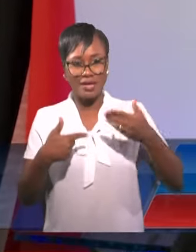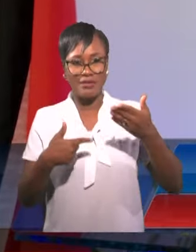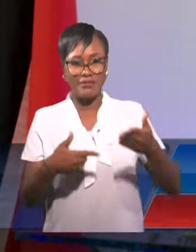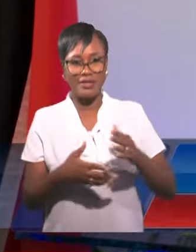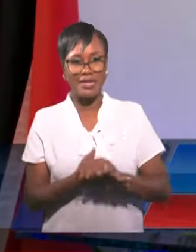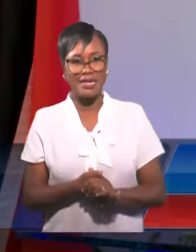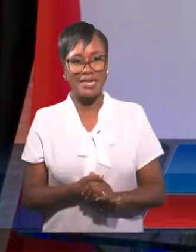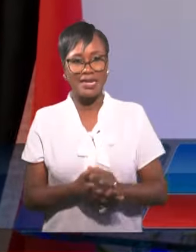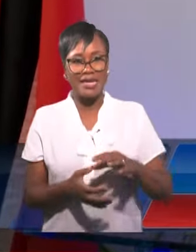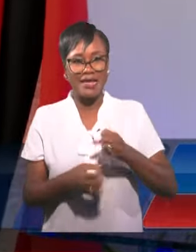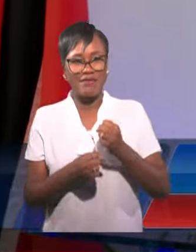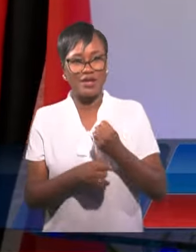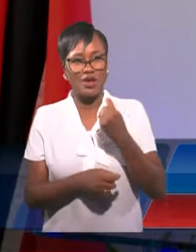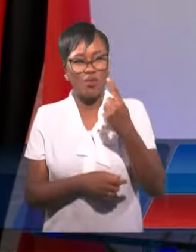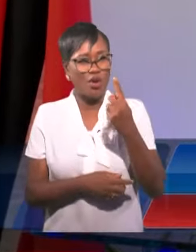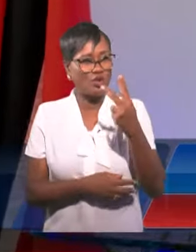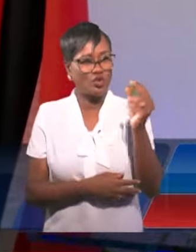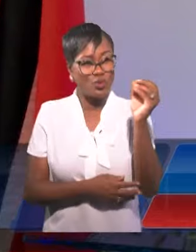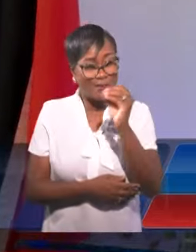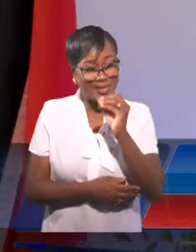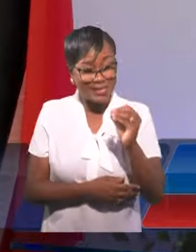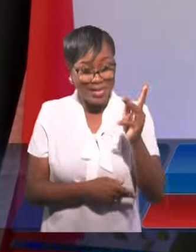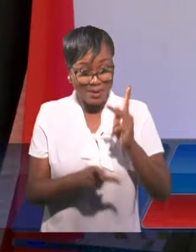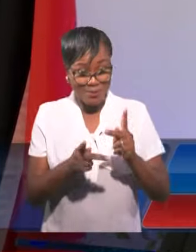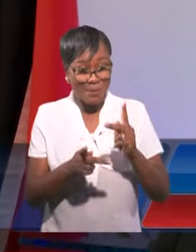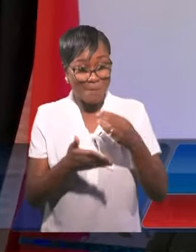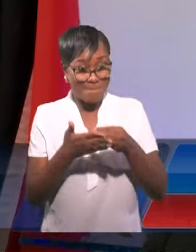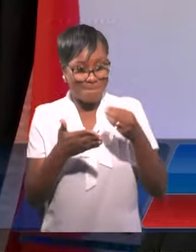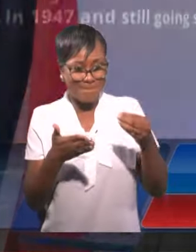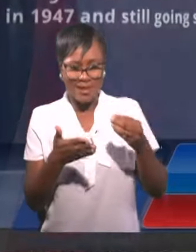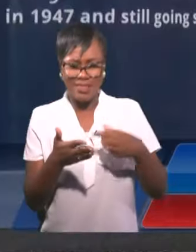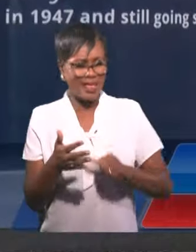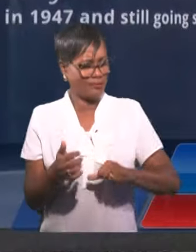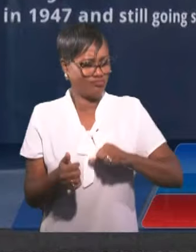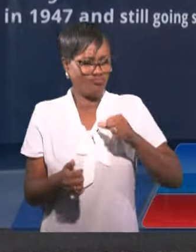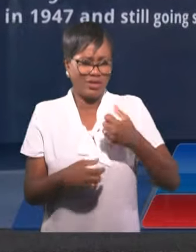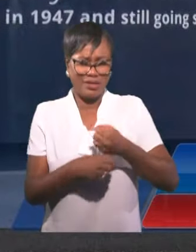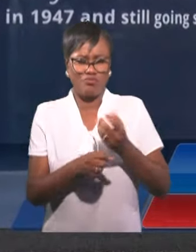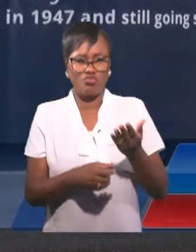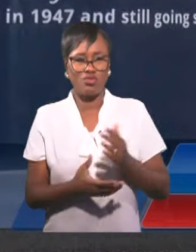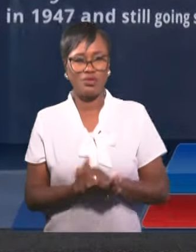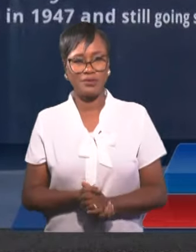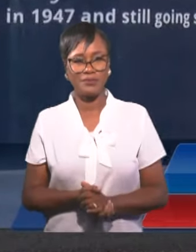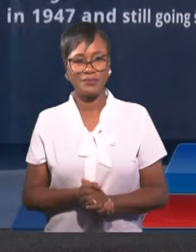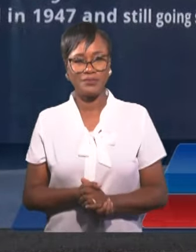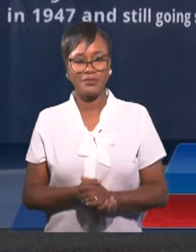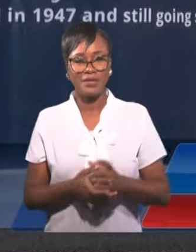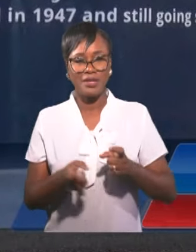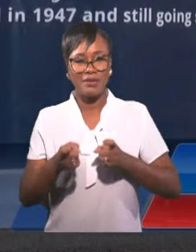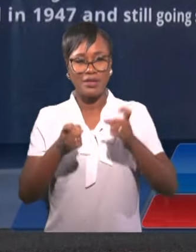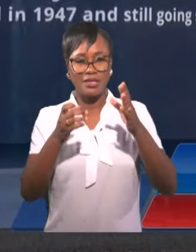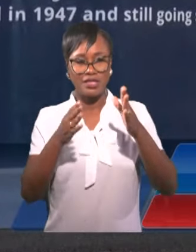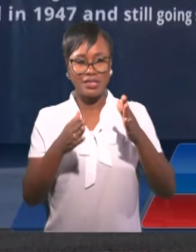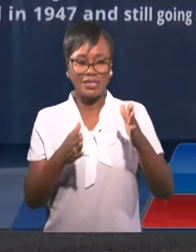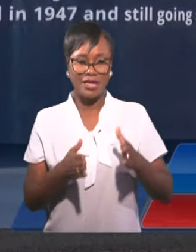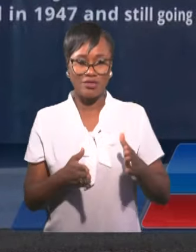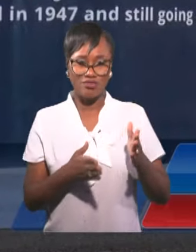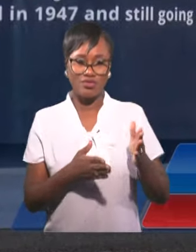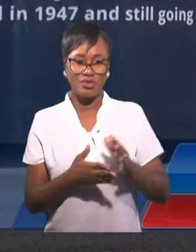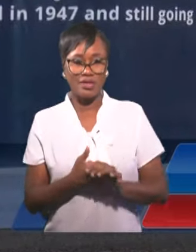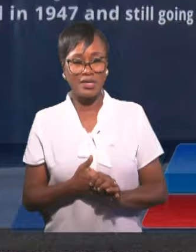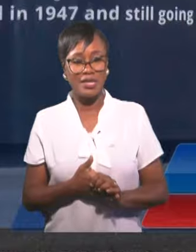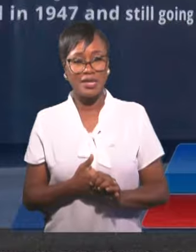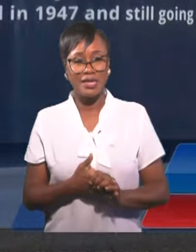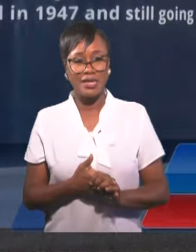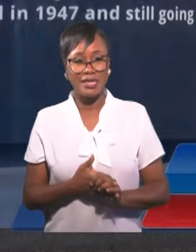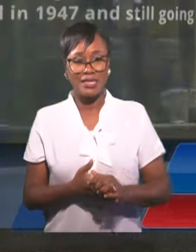to just get 1 or 2% of that market, we'd have done ourselves very proud. And the Carib's Managing Director and Sector Head for Beverage, Peter